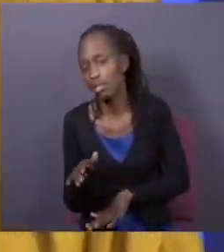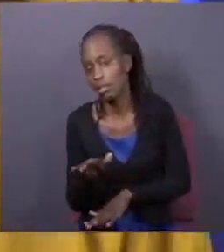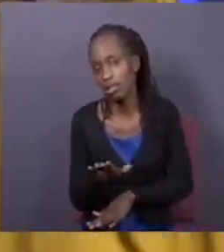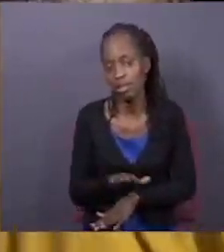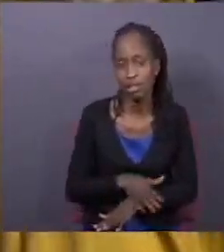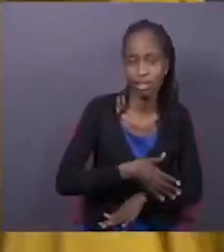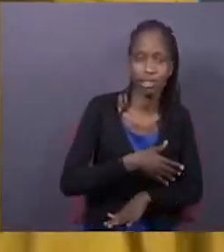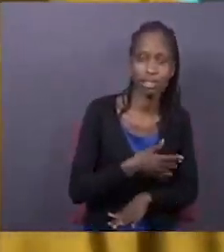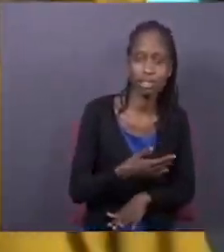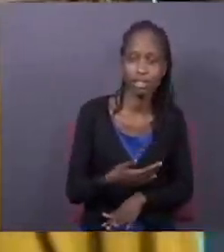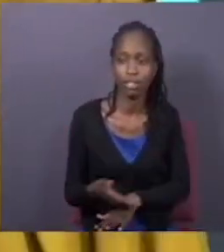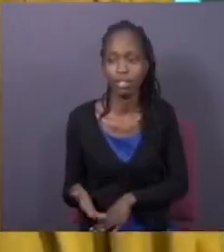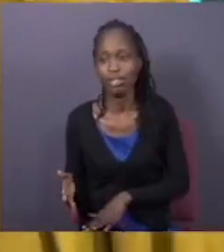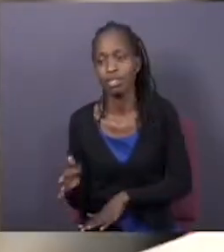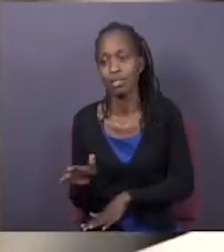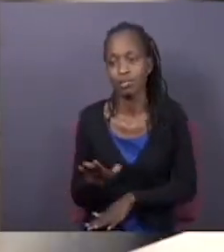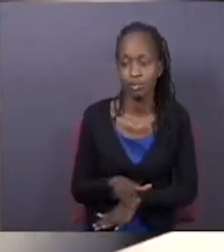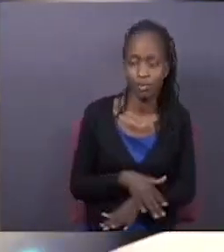for Jesus.